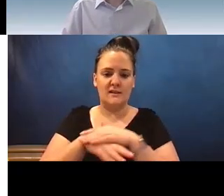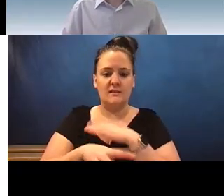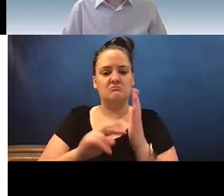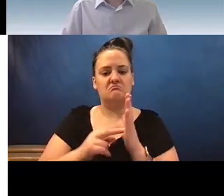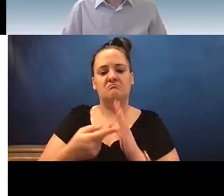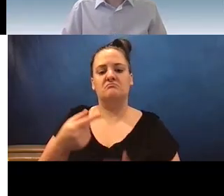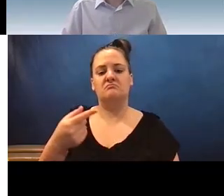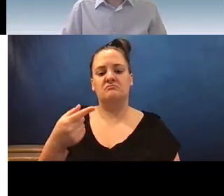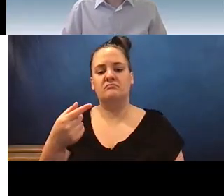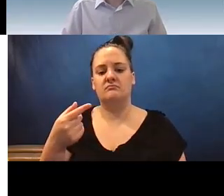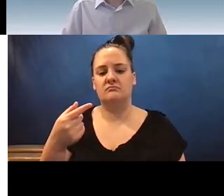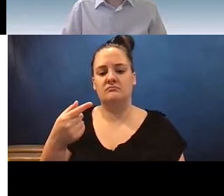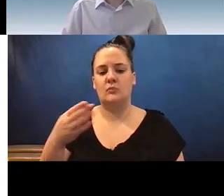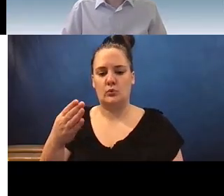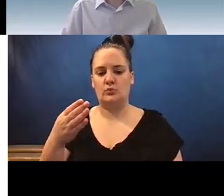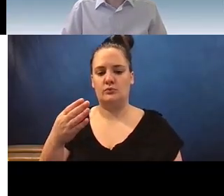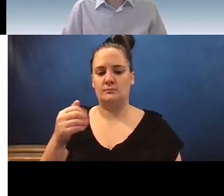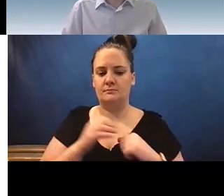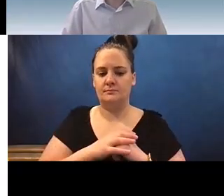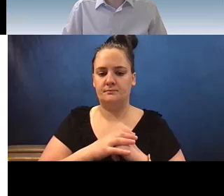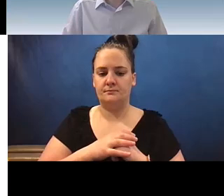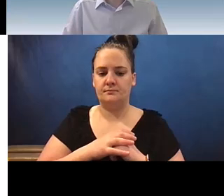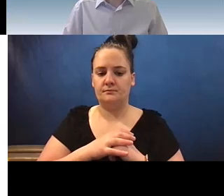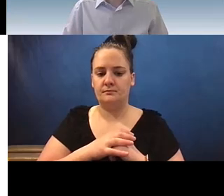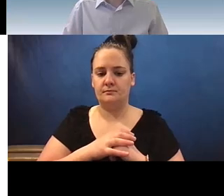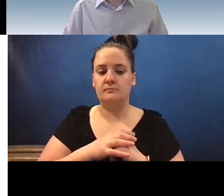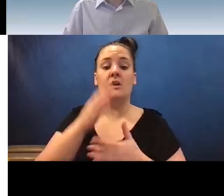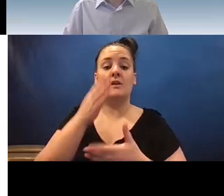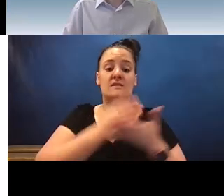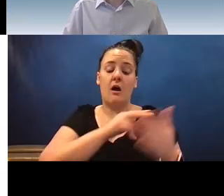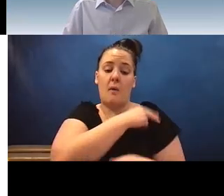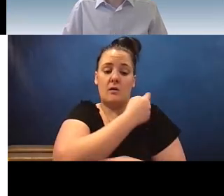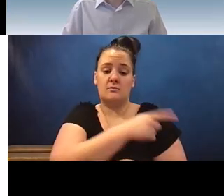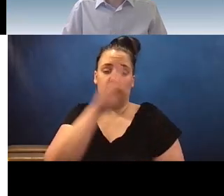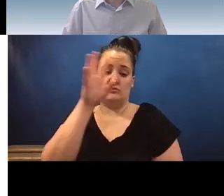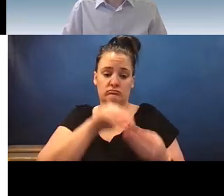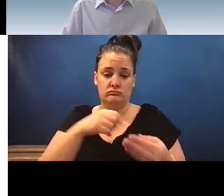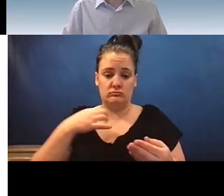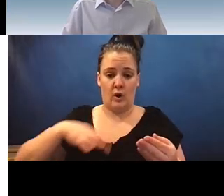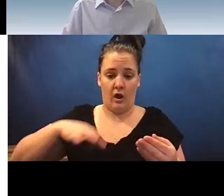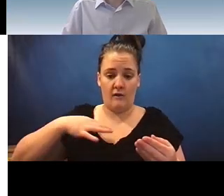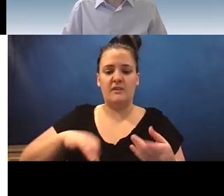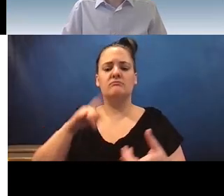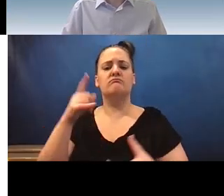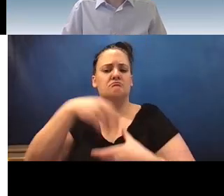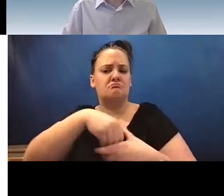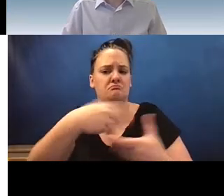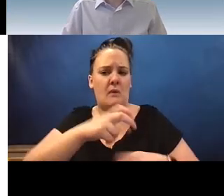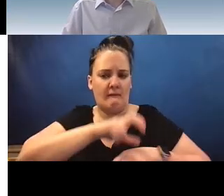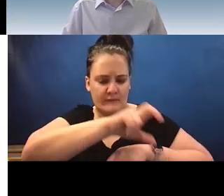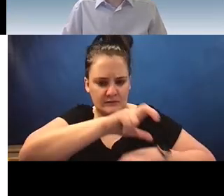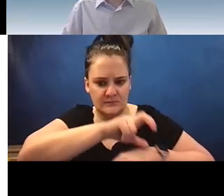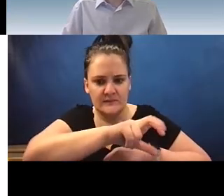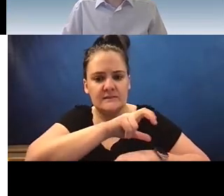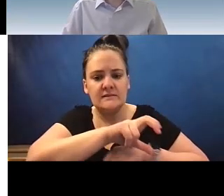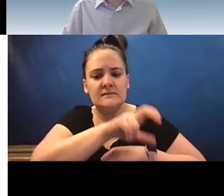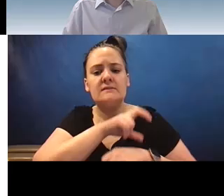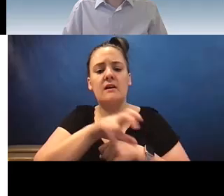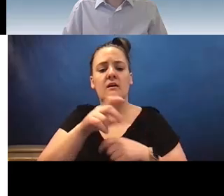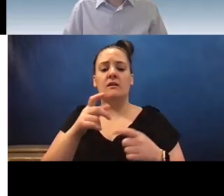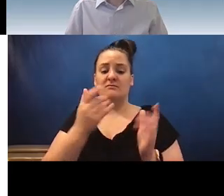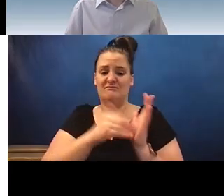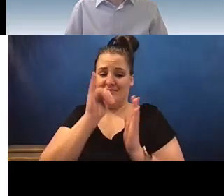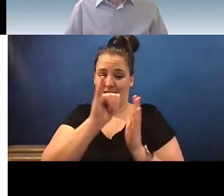Some hospitals' total profit margin, which includes investments again, is as low as -25%, all the way up to